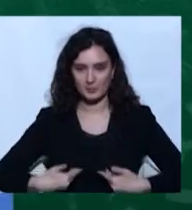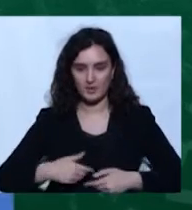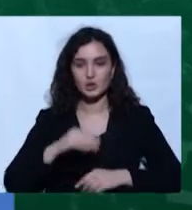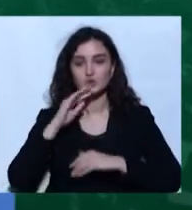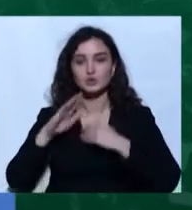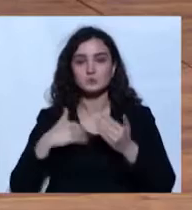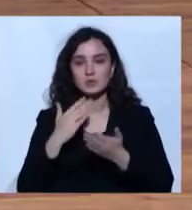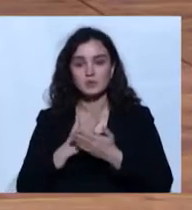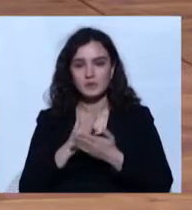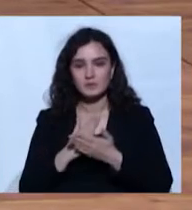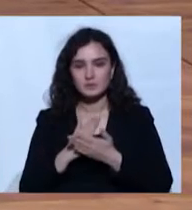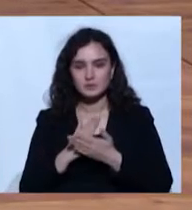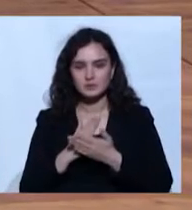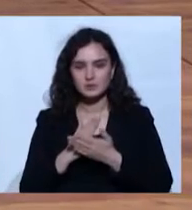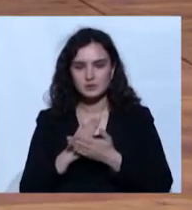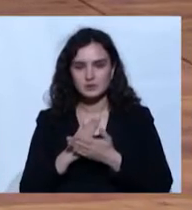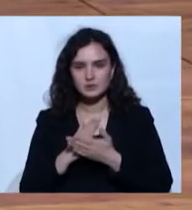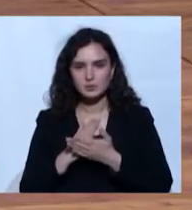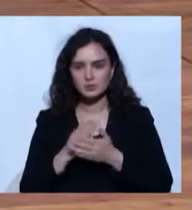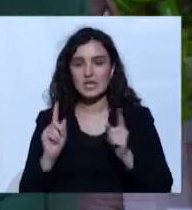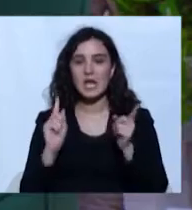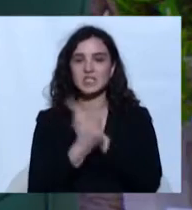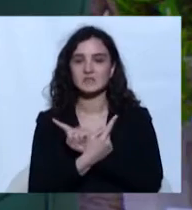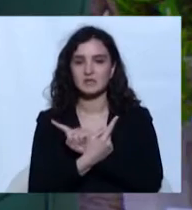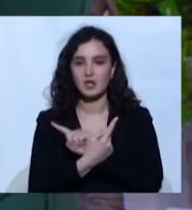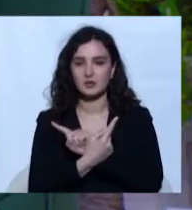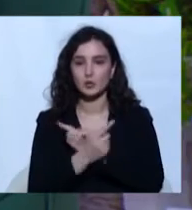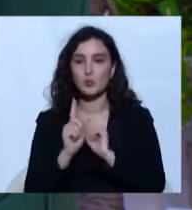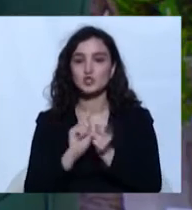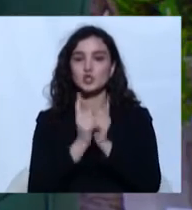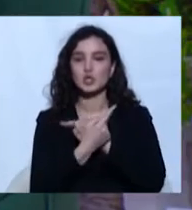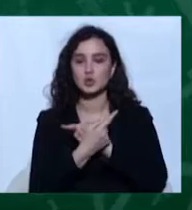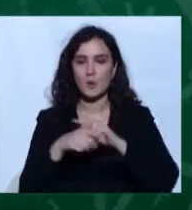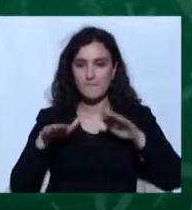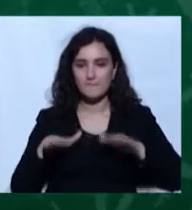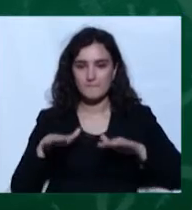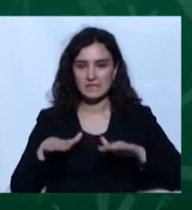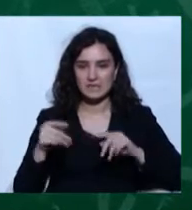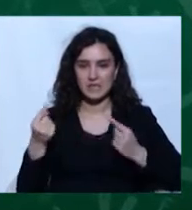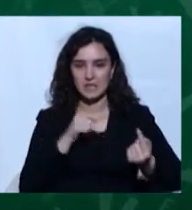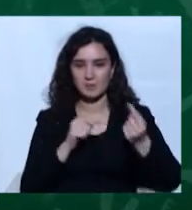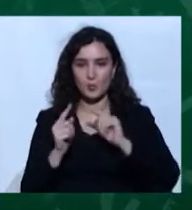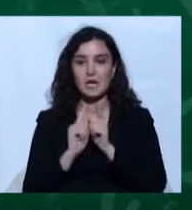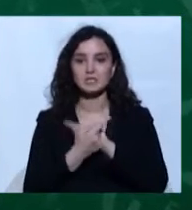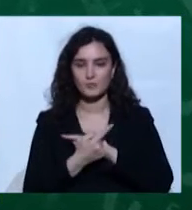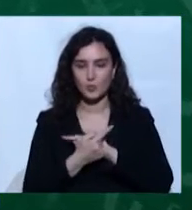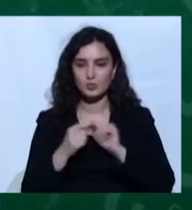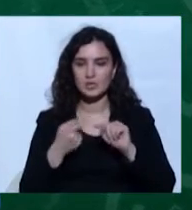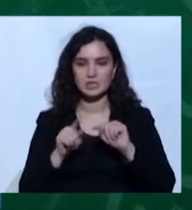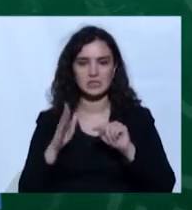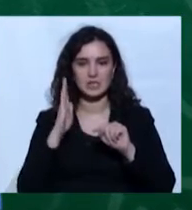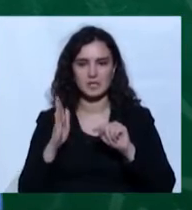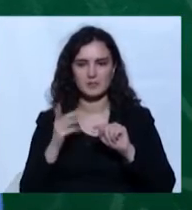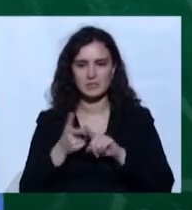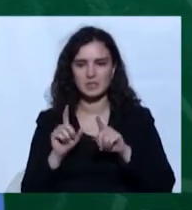look. Yes. Now we have to switch. To switch means to change positions or to change